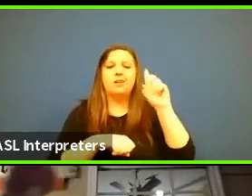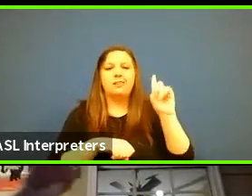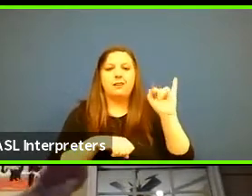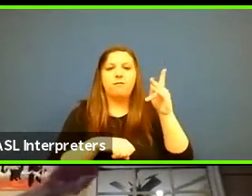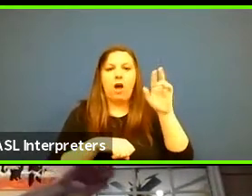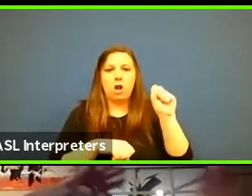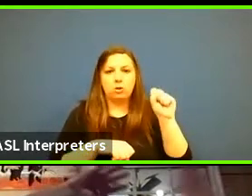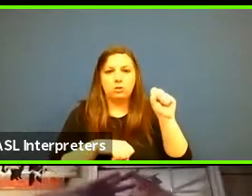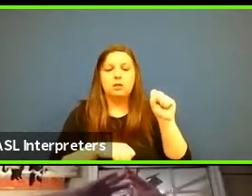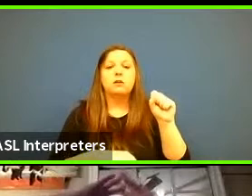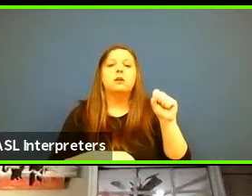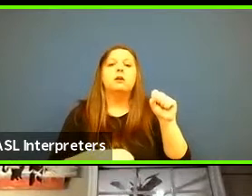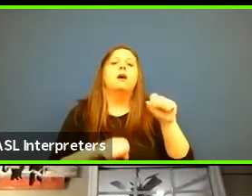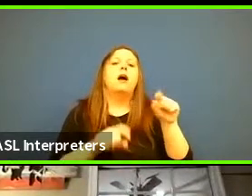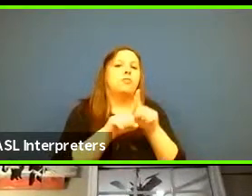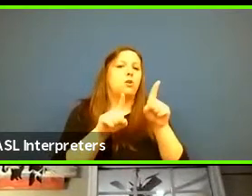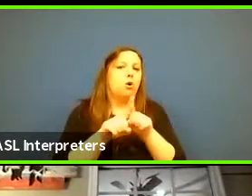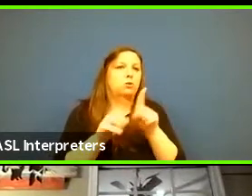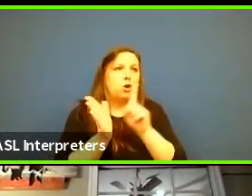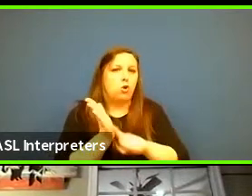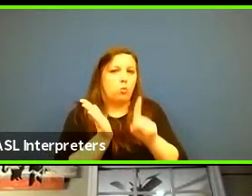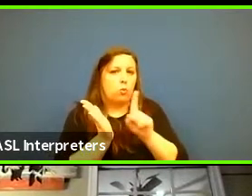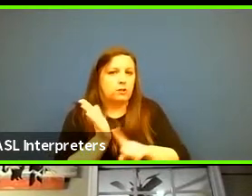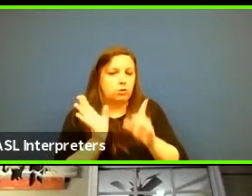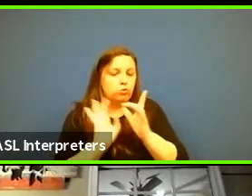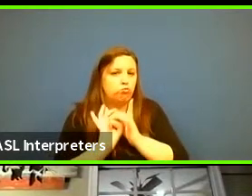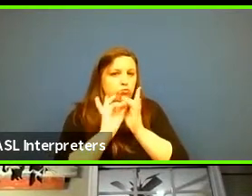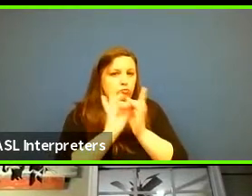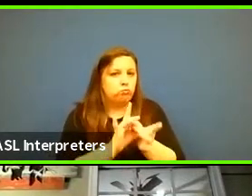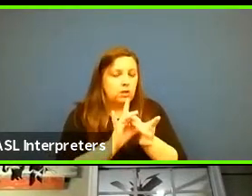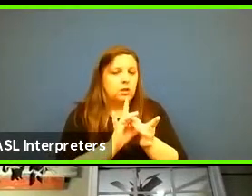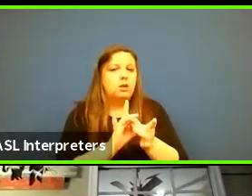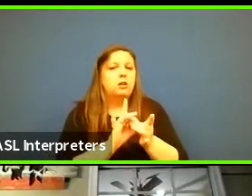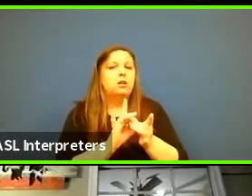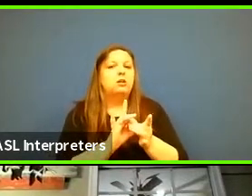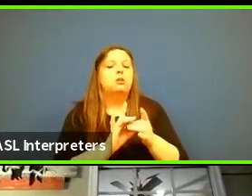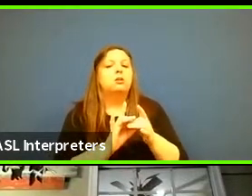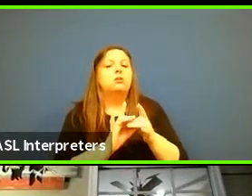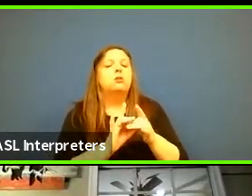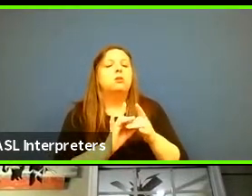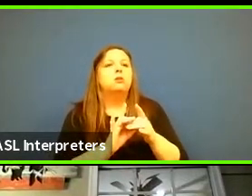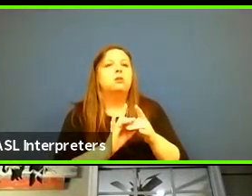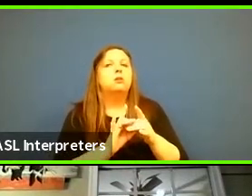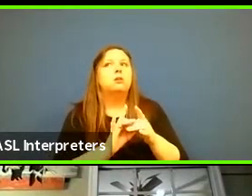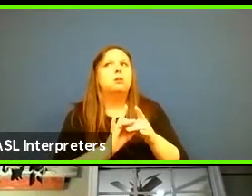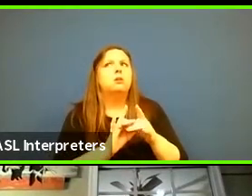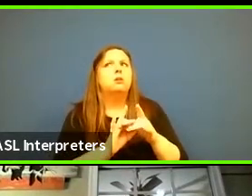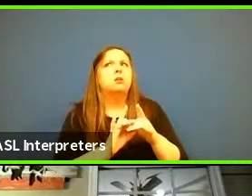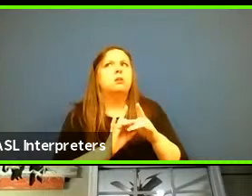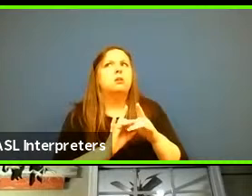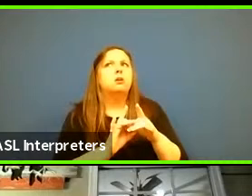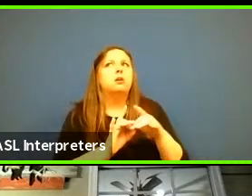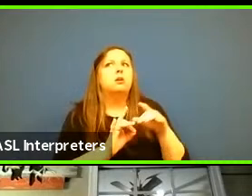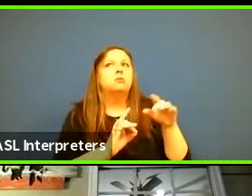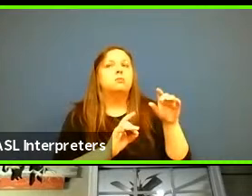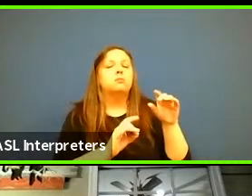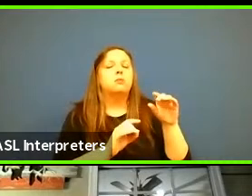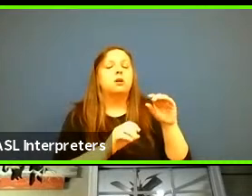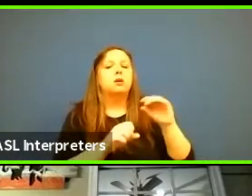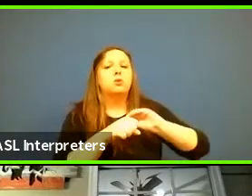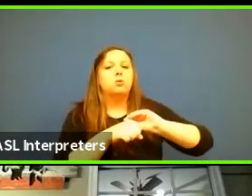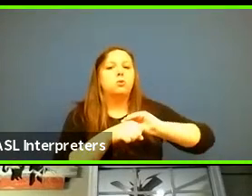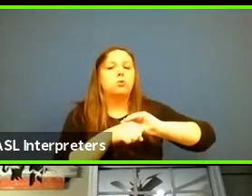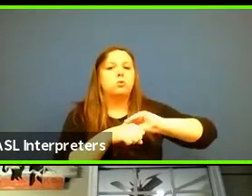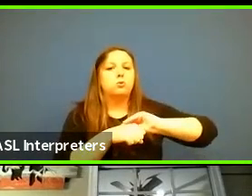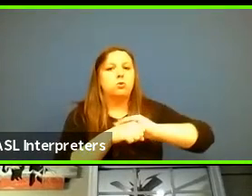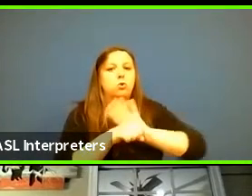also the research on the transmission through the. Did you say through the Through the ventilation system, yeah.